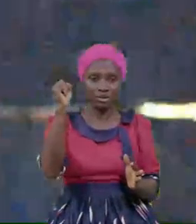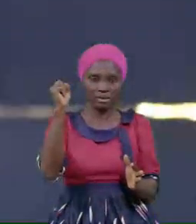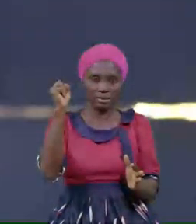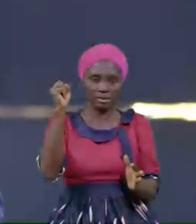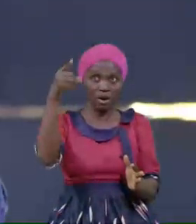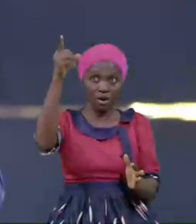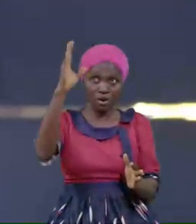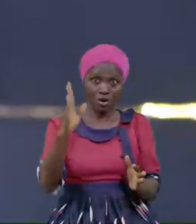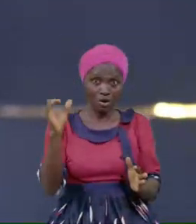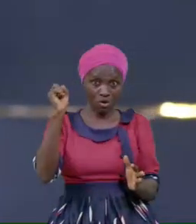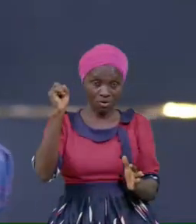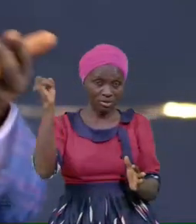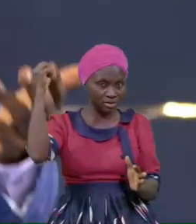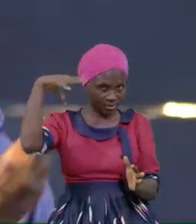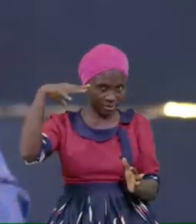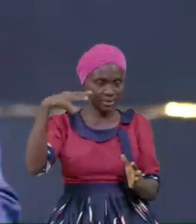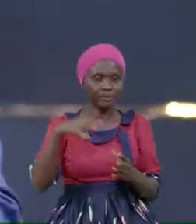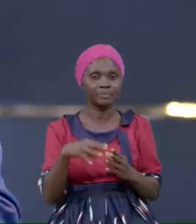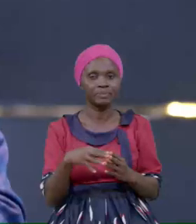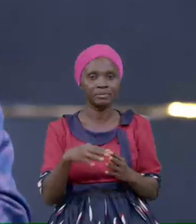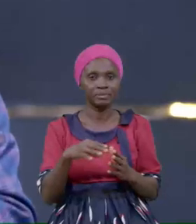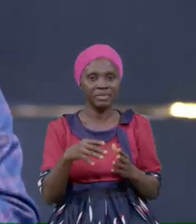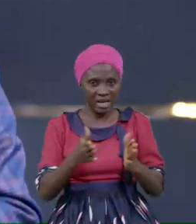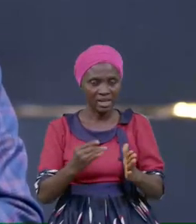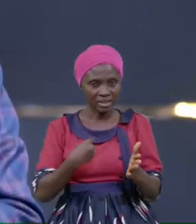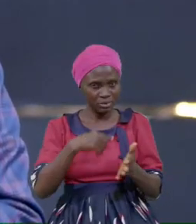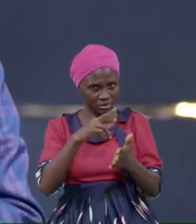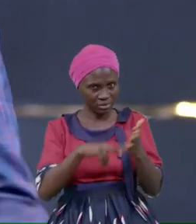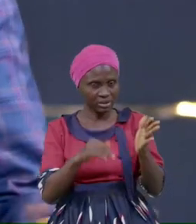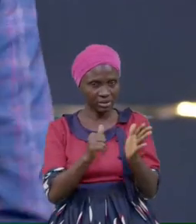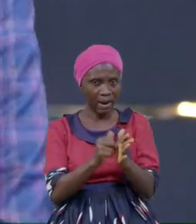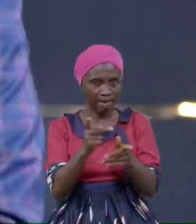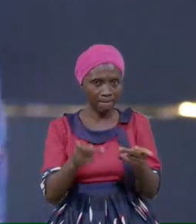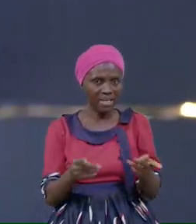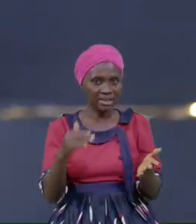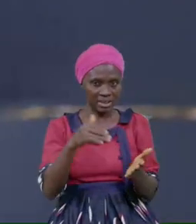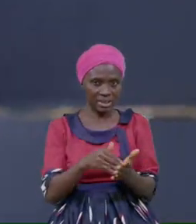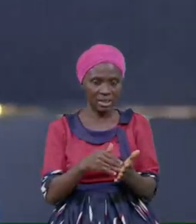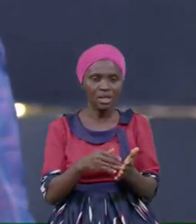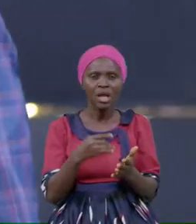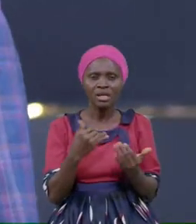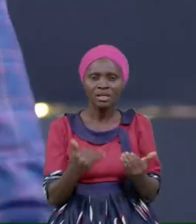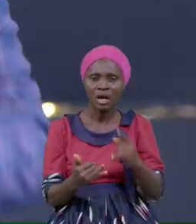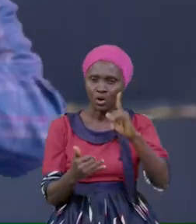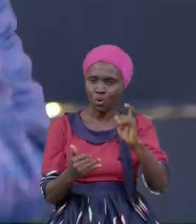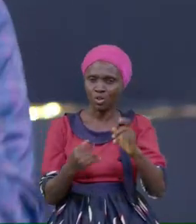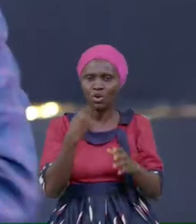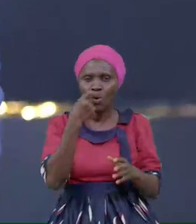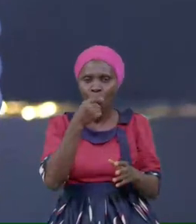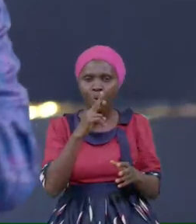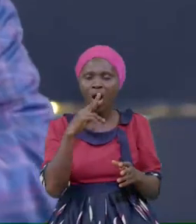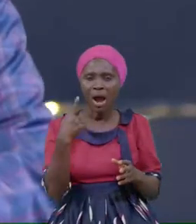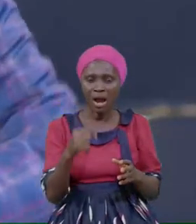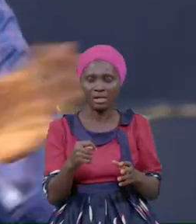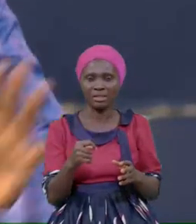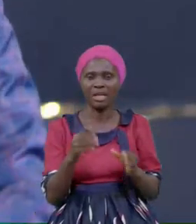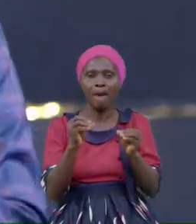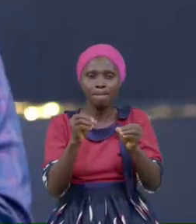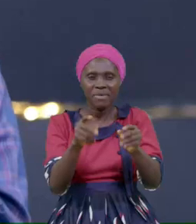that again. Who are the privileged partakers? Who are the people that can come in? Are there people that